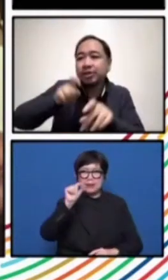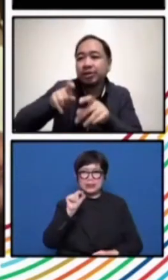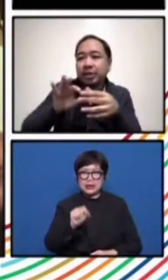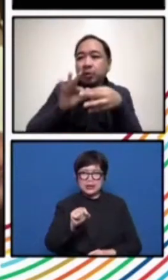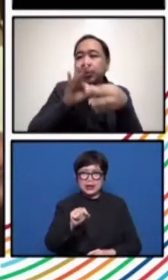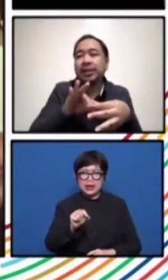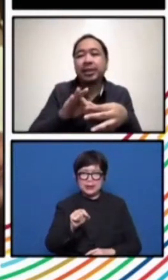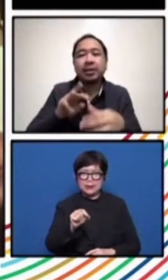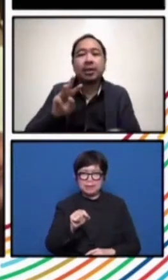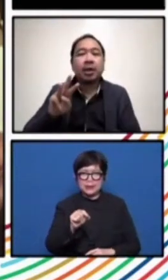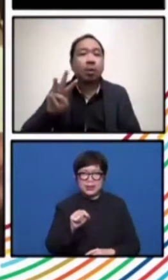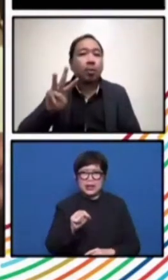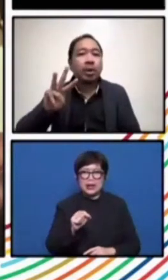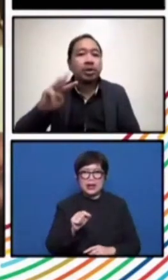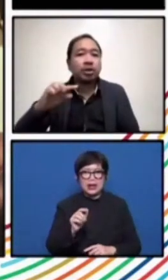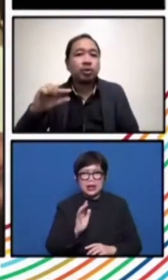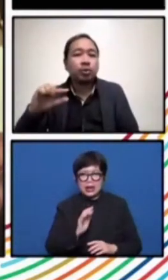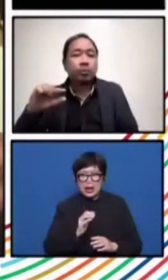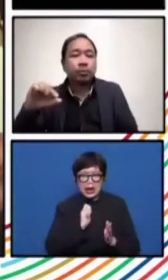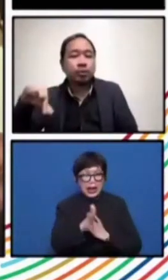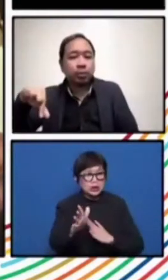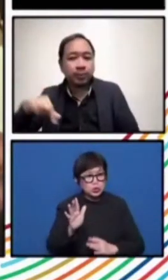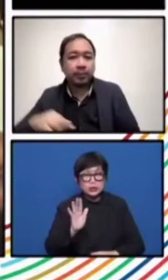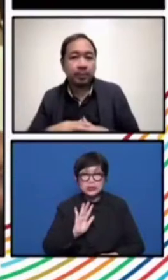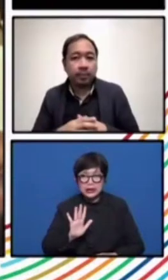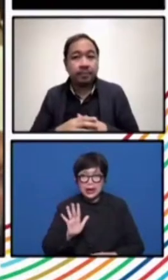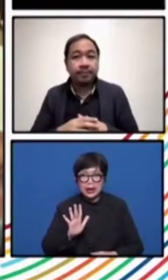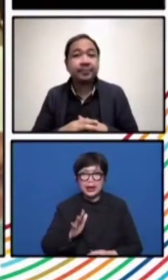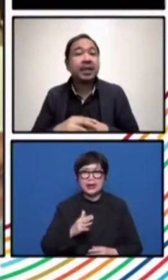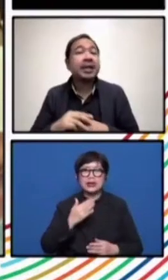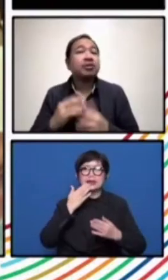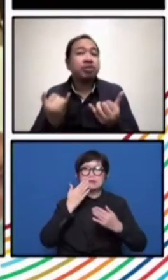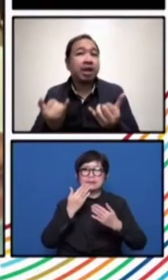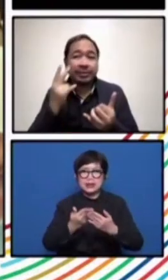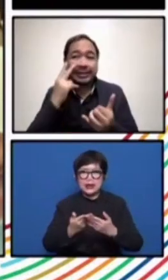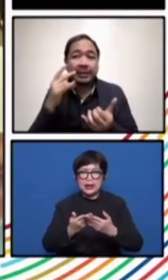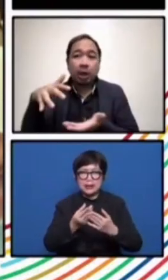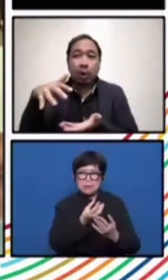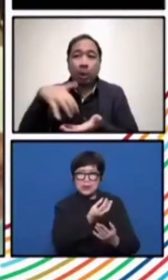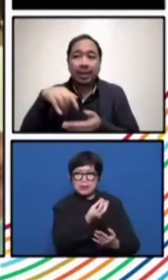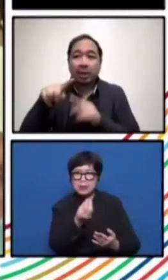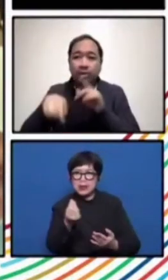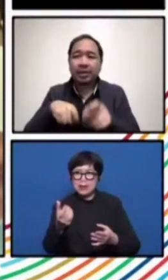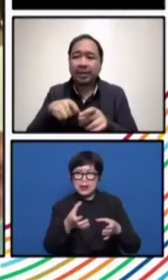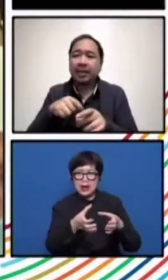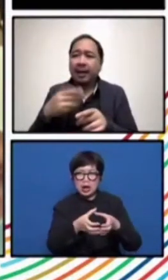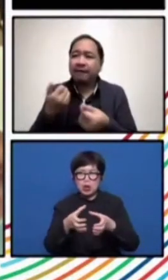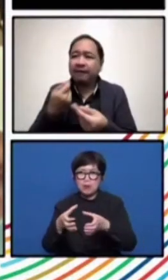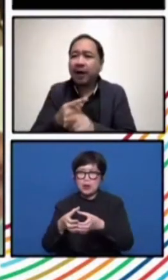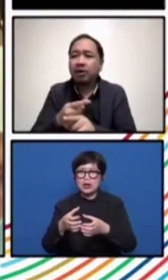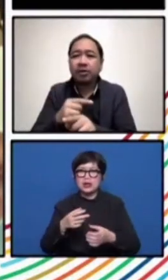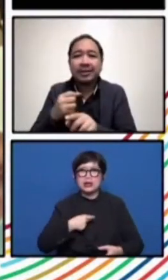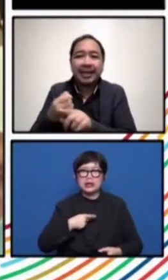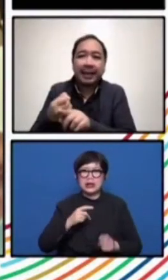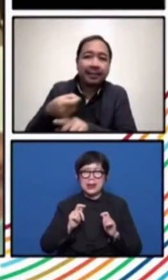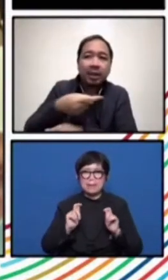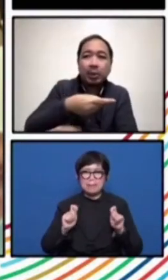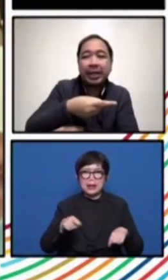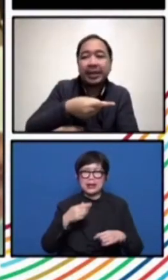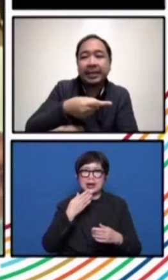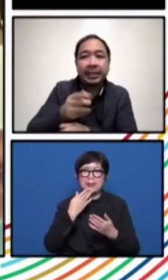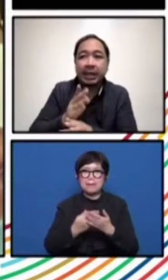question because this is the reliable source to collect data by using indirect question and if we conclude the